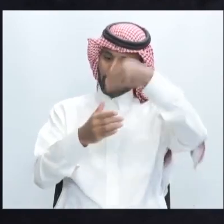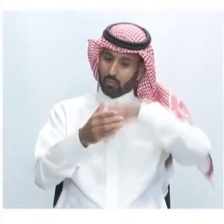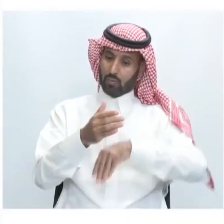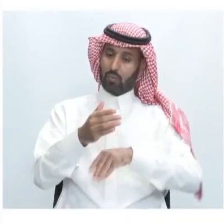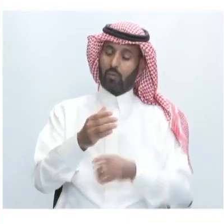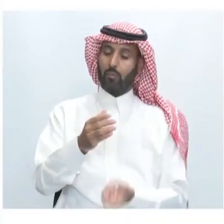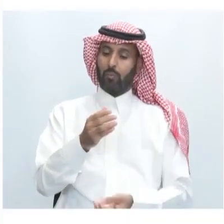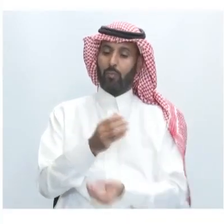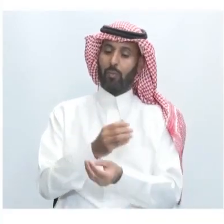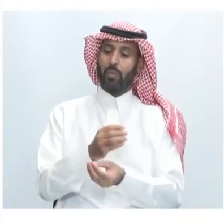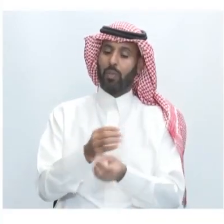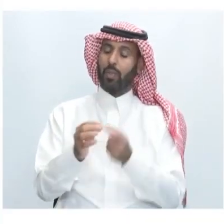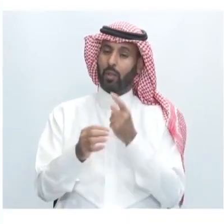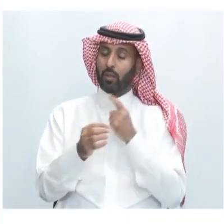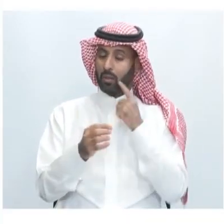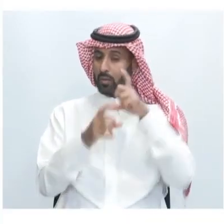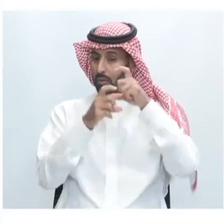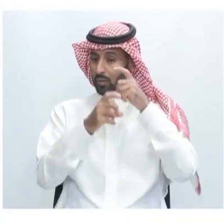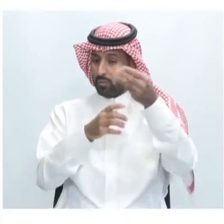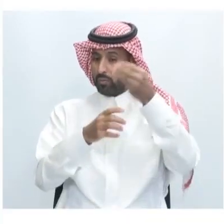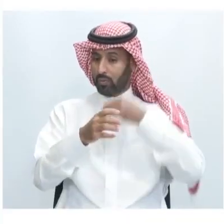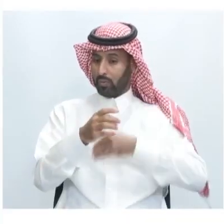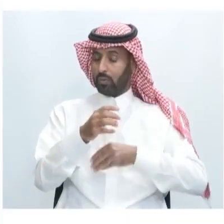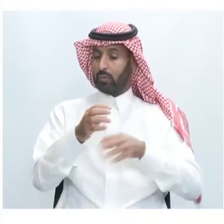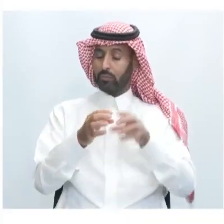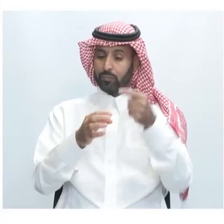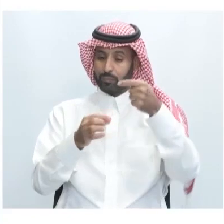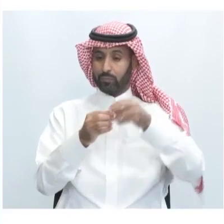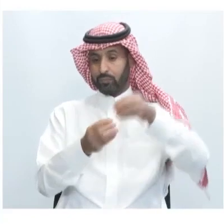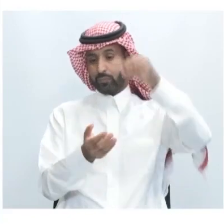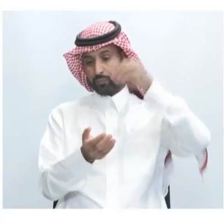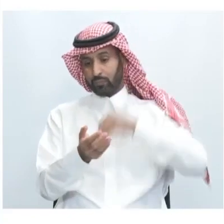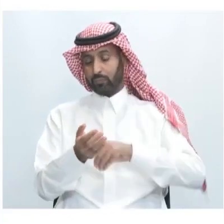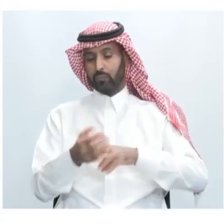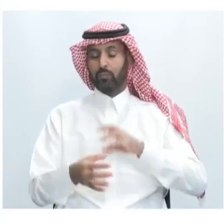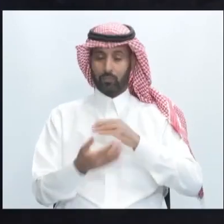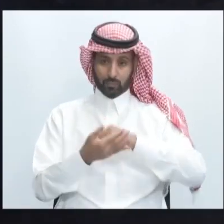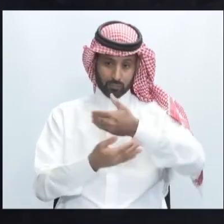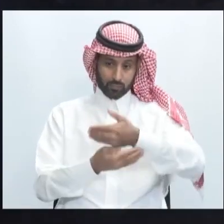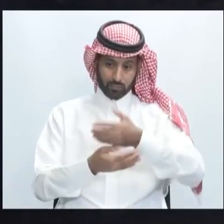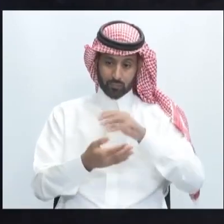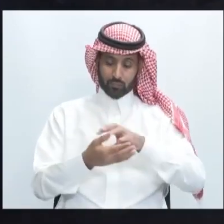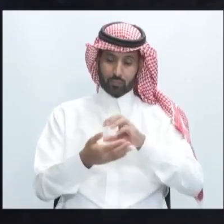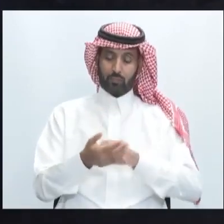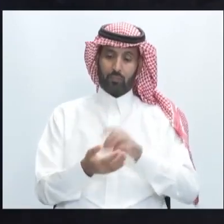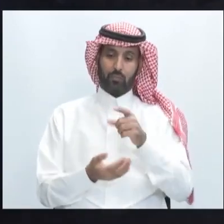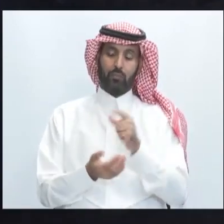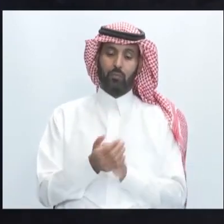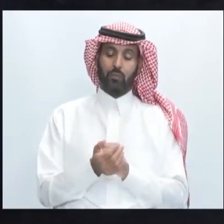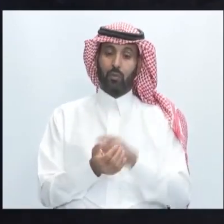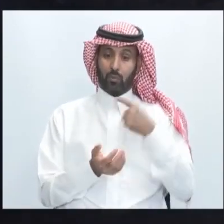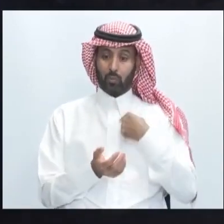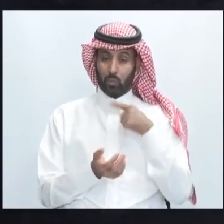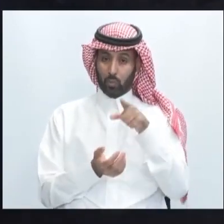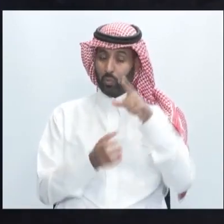that's correct. They're uploading pictures from the camera to the computer. So if you're moving files from your device,